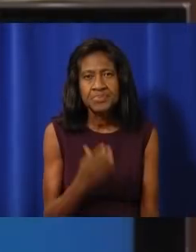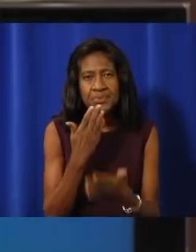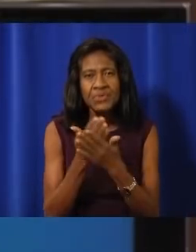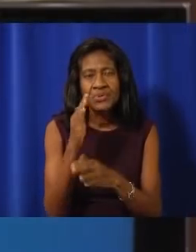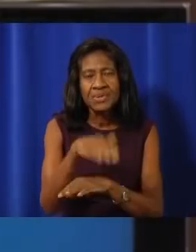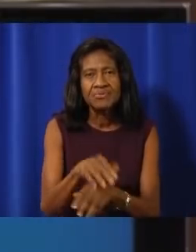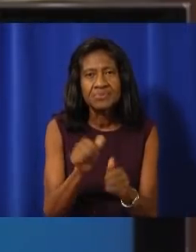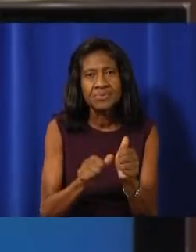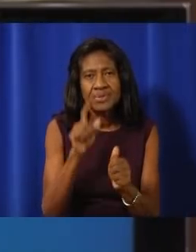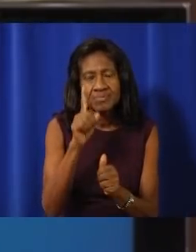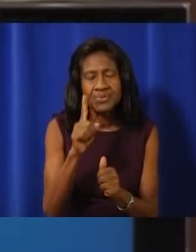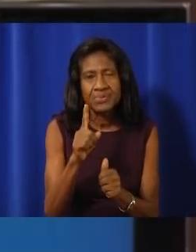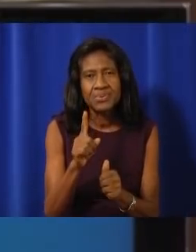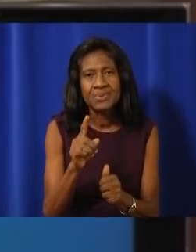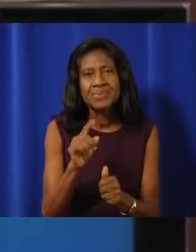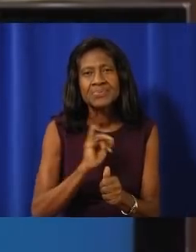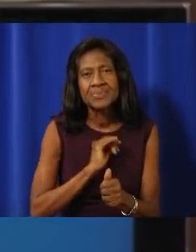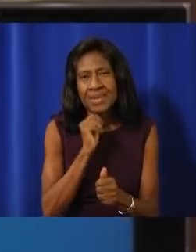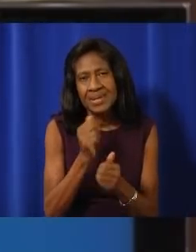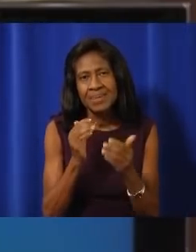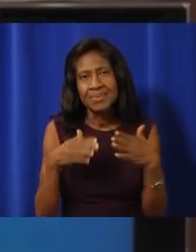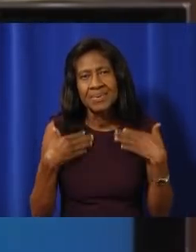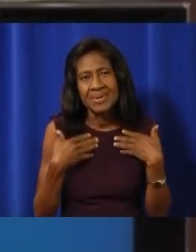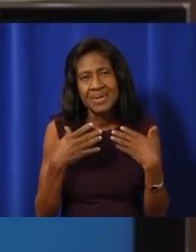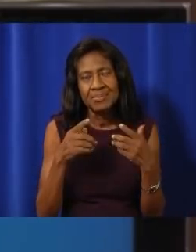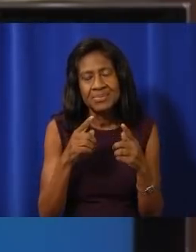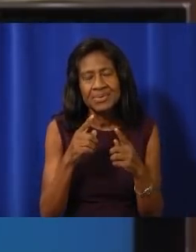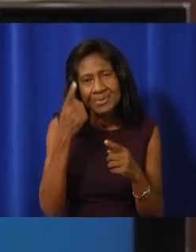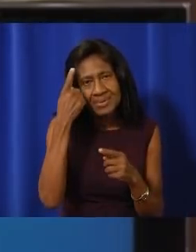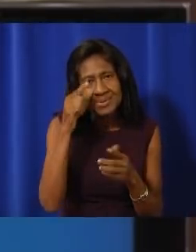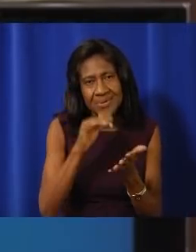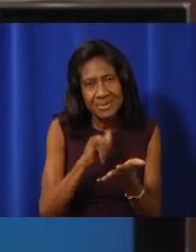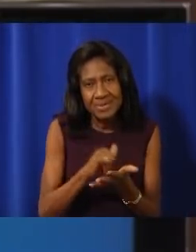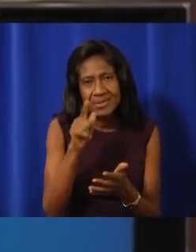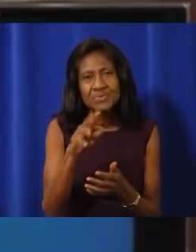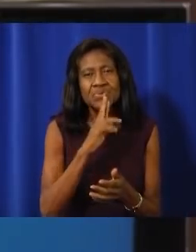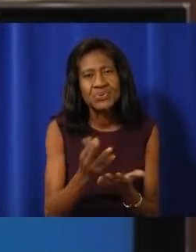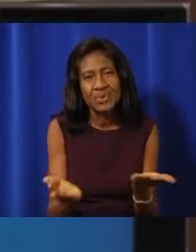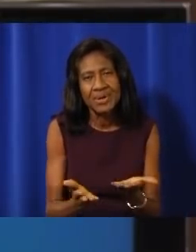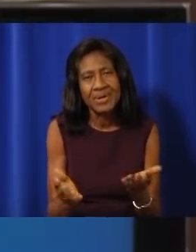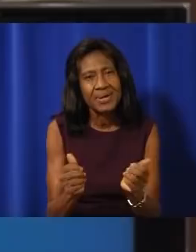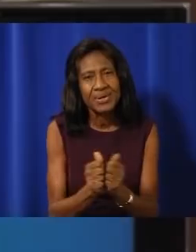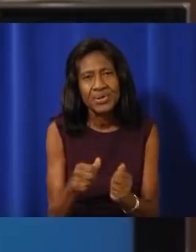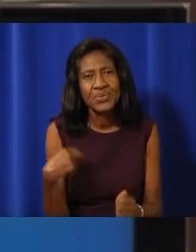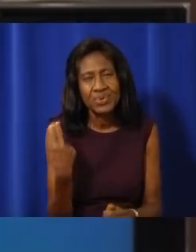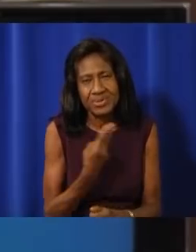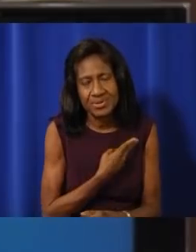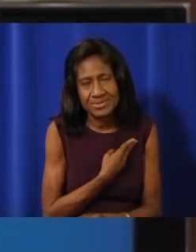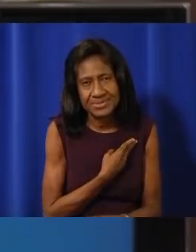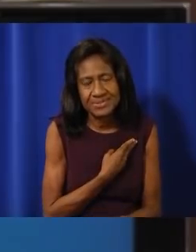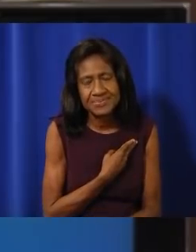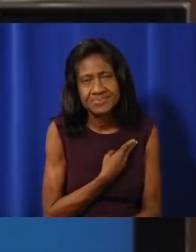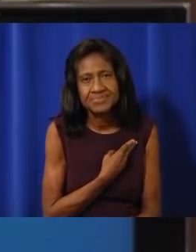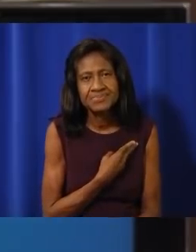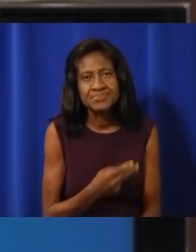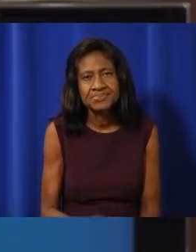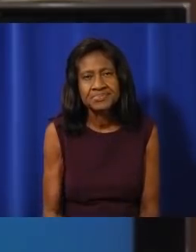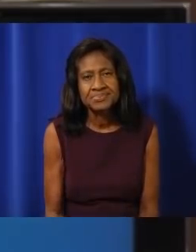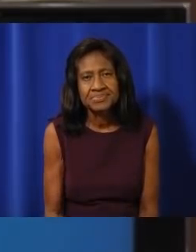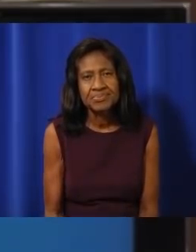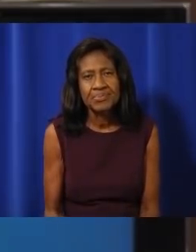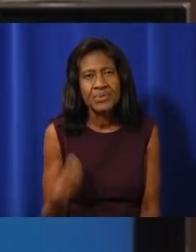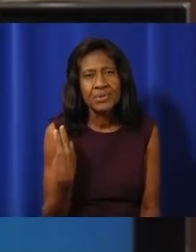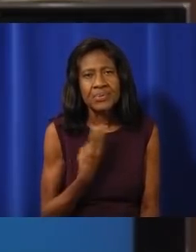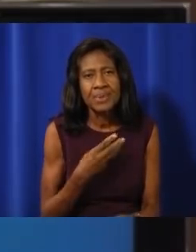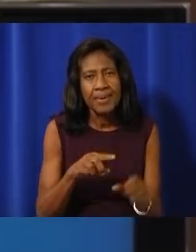Good evening, everyone. I'm Donna Bush. I'm so happy you could be here with us on our CIG television channels as well as live on Radio Cayman. We